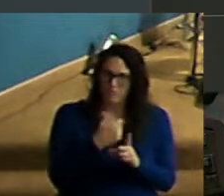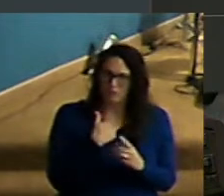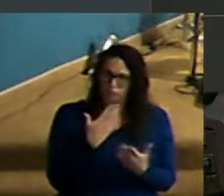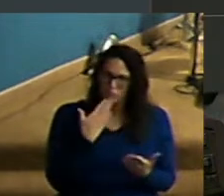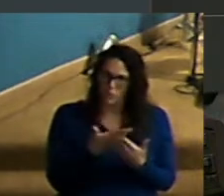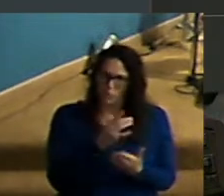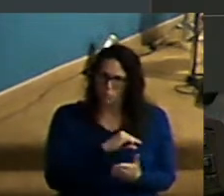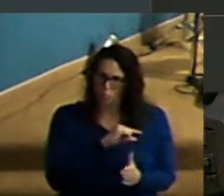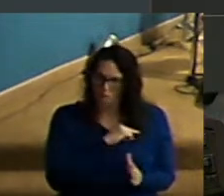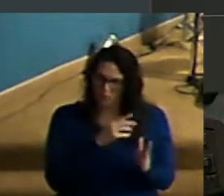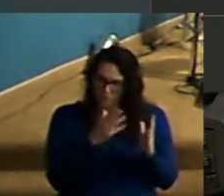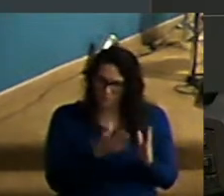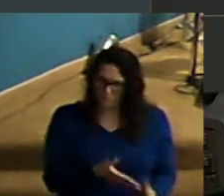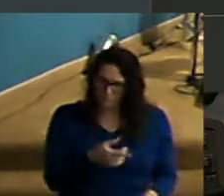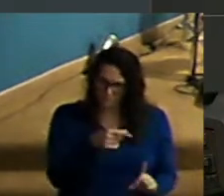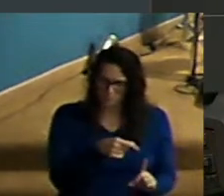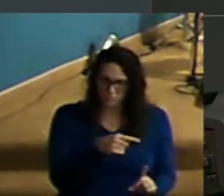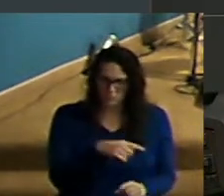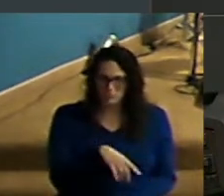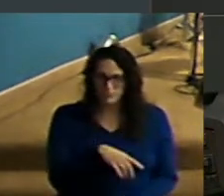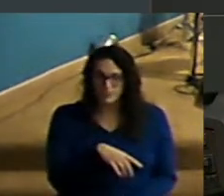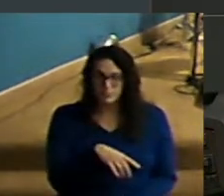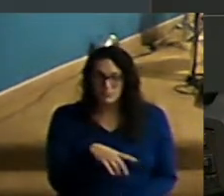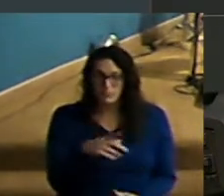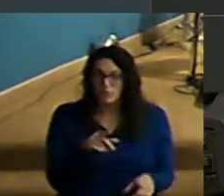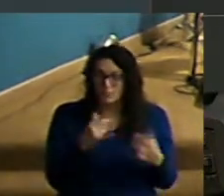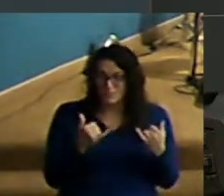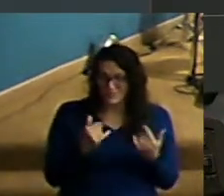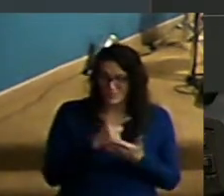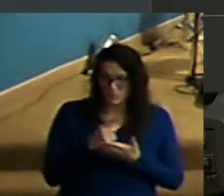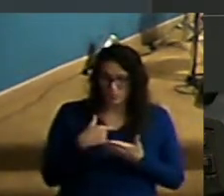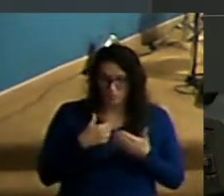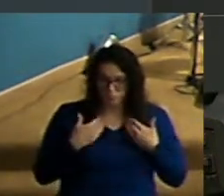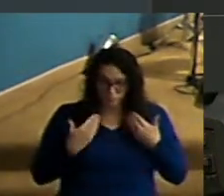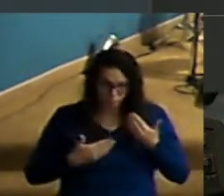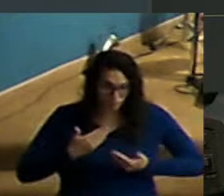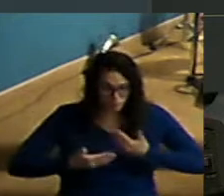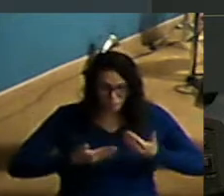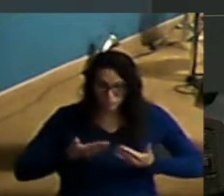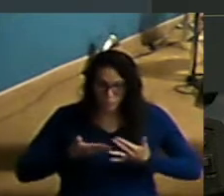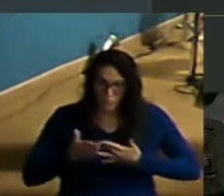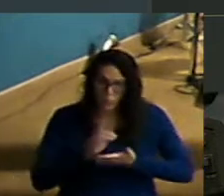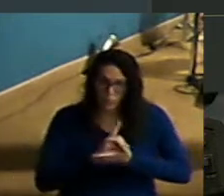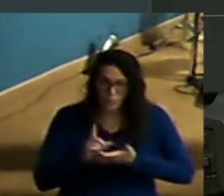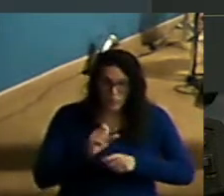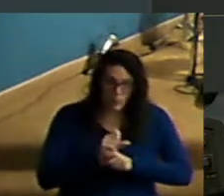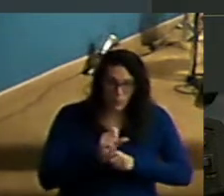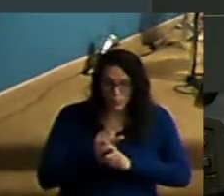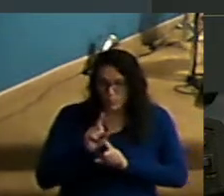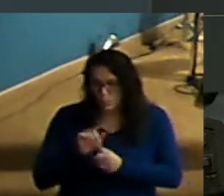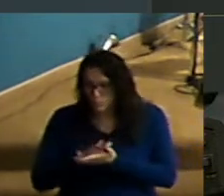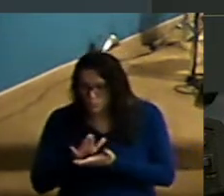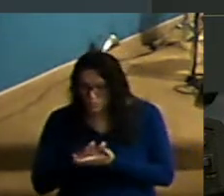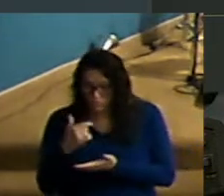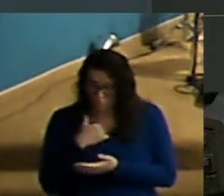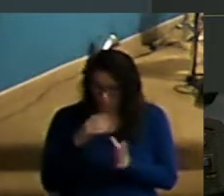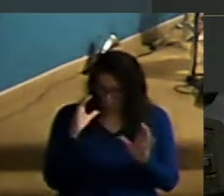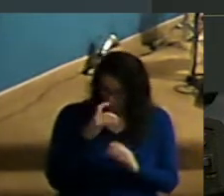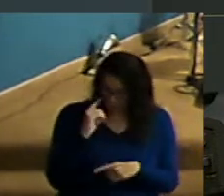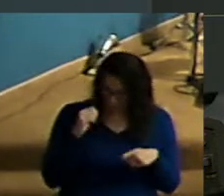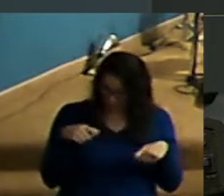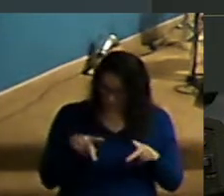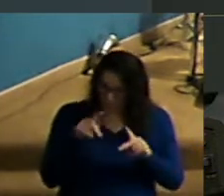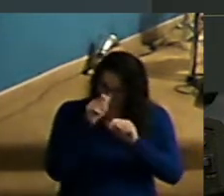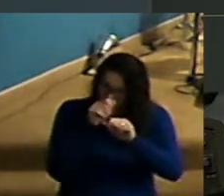go through our work week or school week, are we looking for opportunities just to bless people